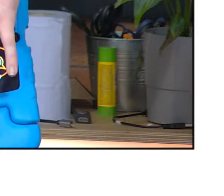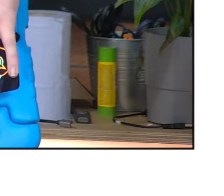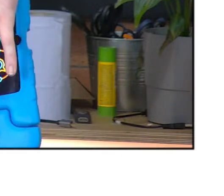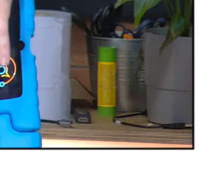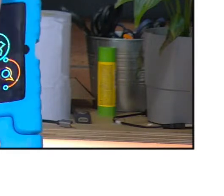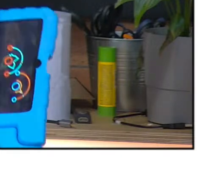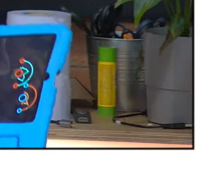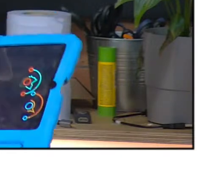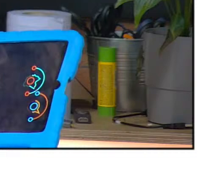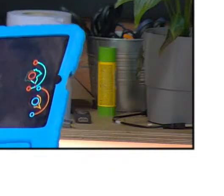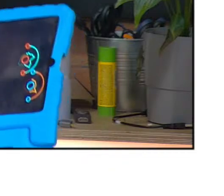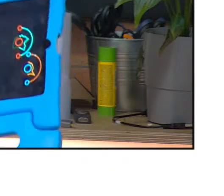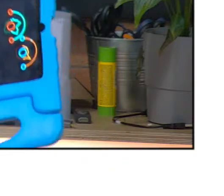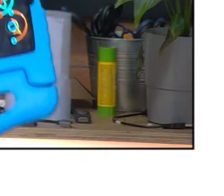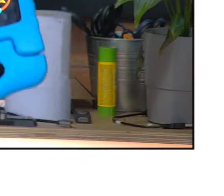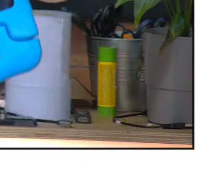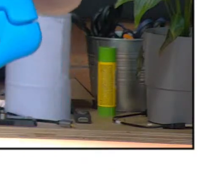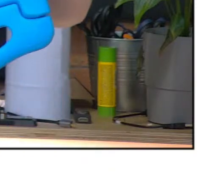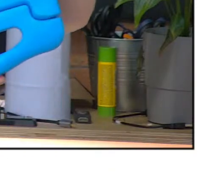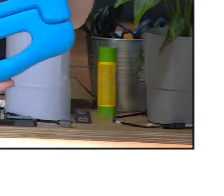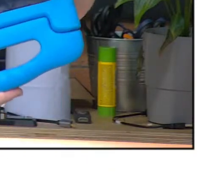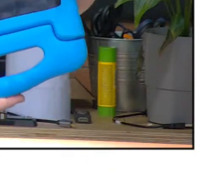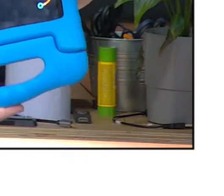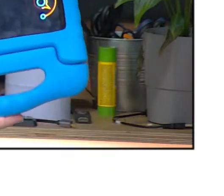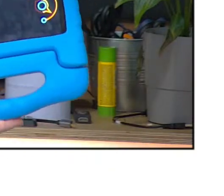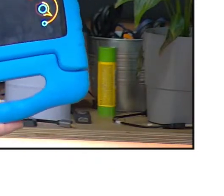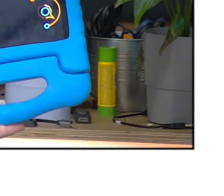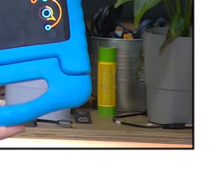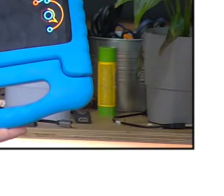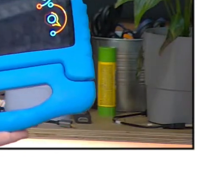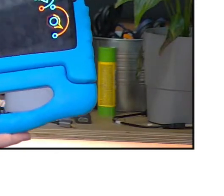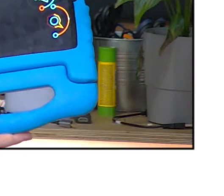And I'll throw it off the screen and delete it because I'm getting a bit bored of that sound.